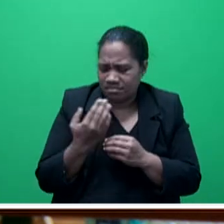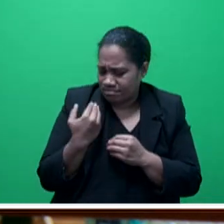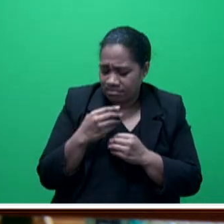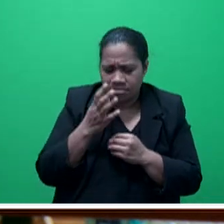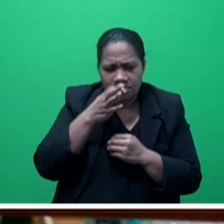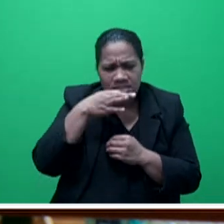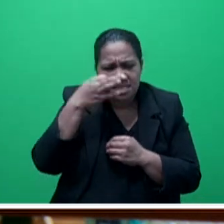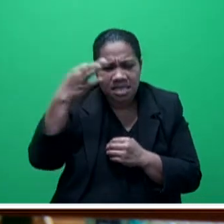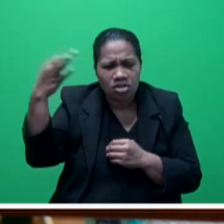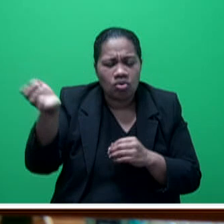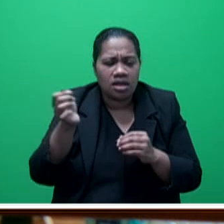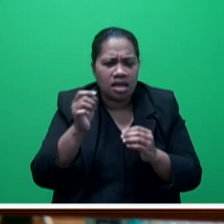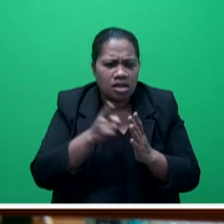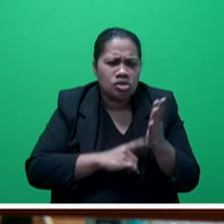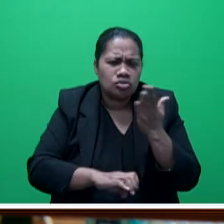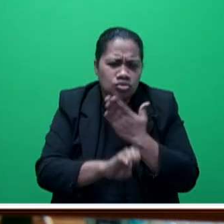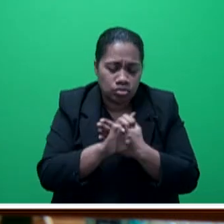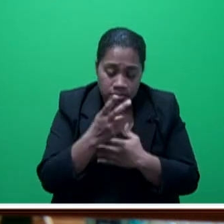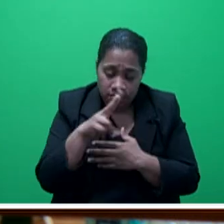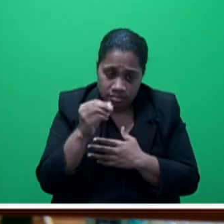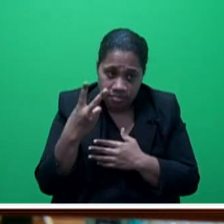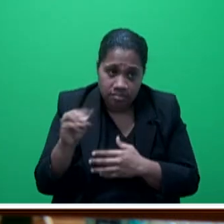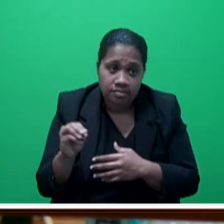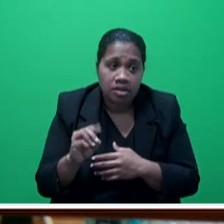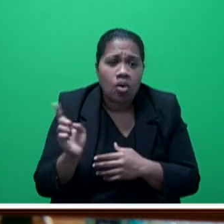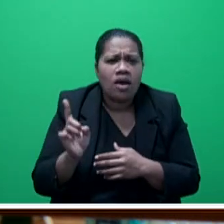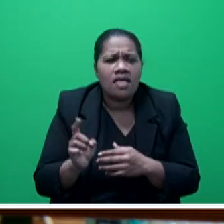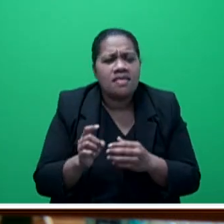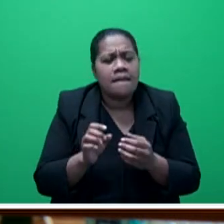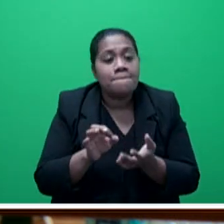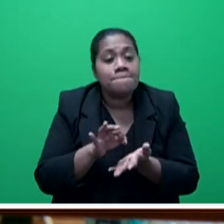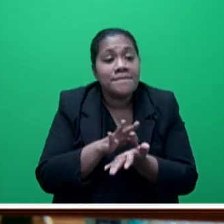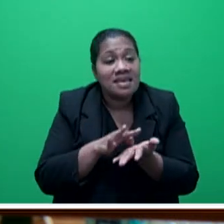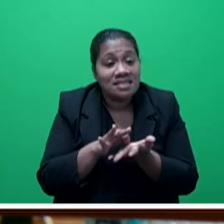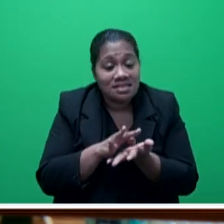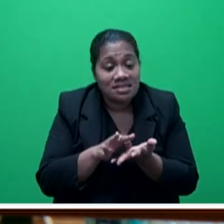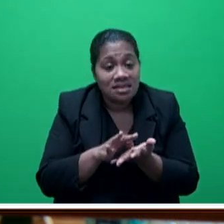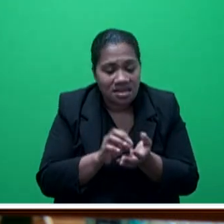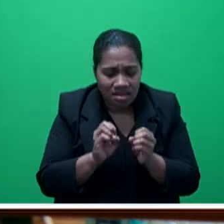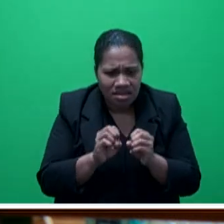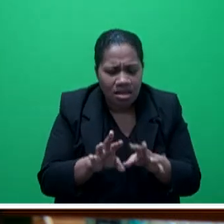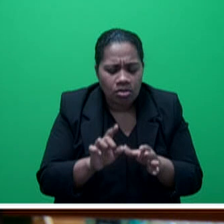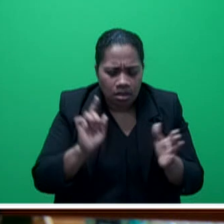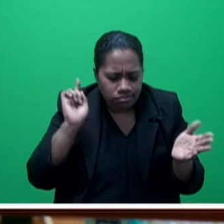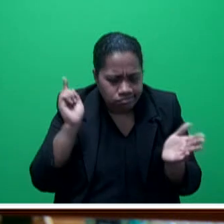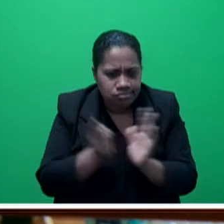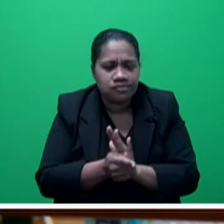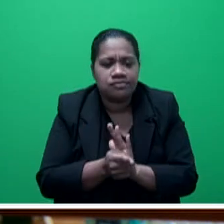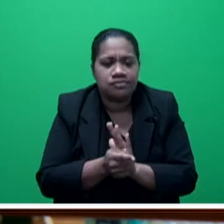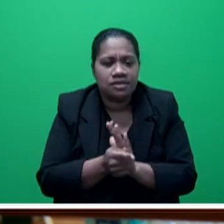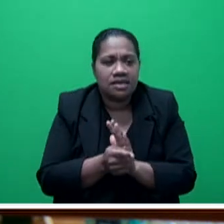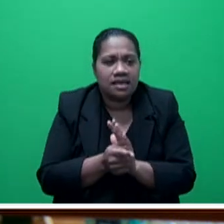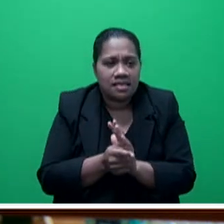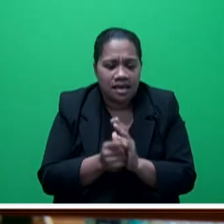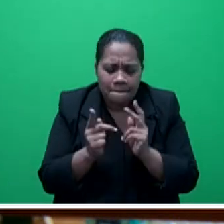June 2020. The role of anaerobic bacteria species is to speed up the decomposition process of the poultry